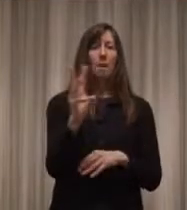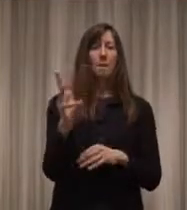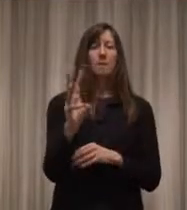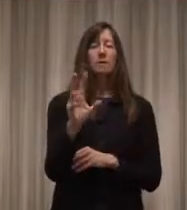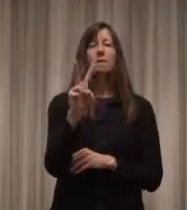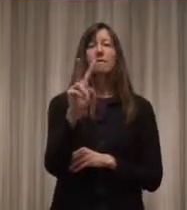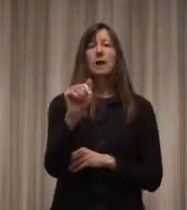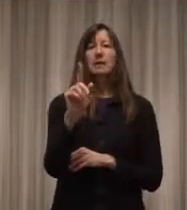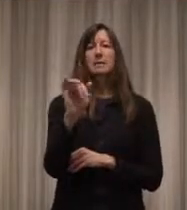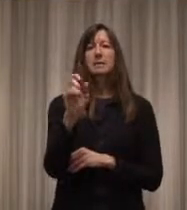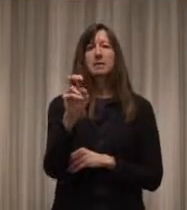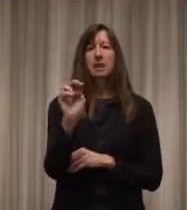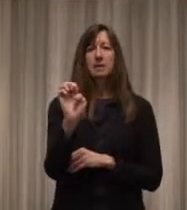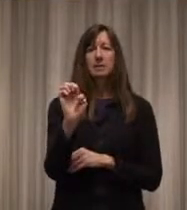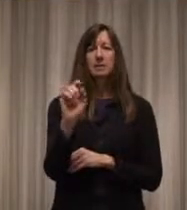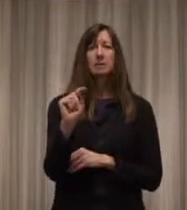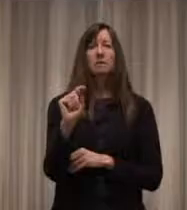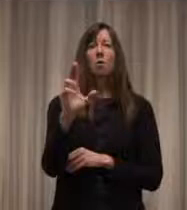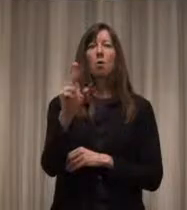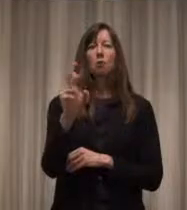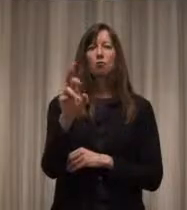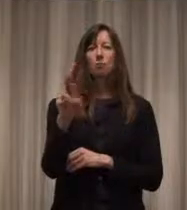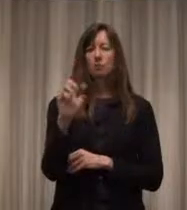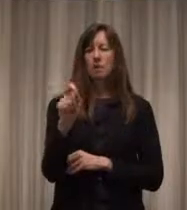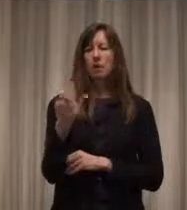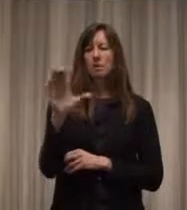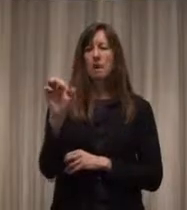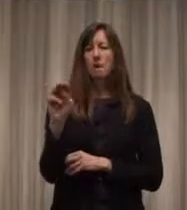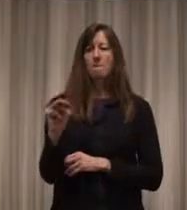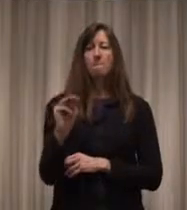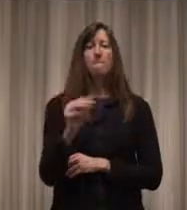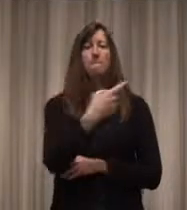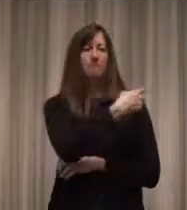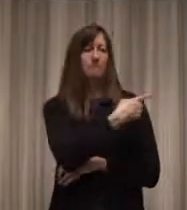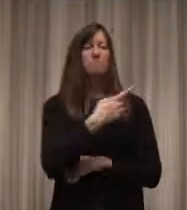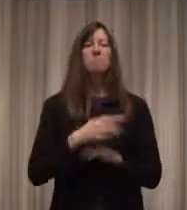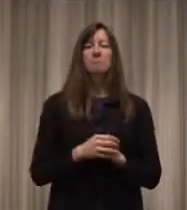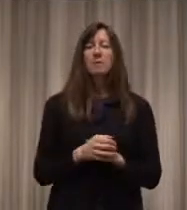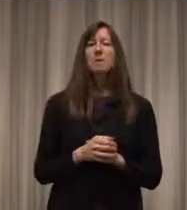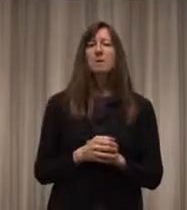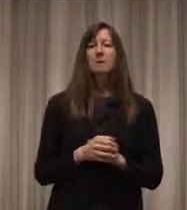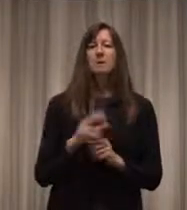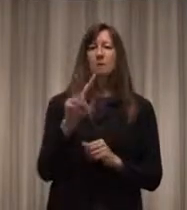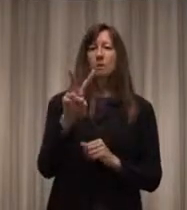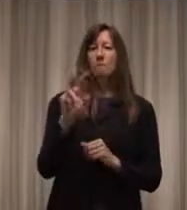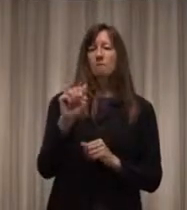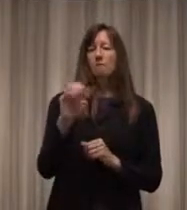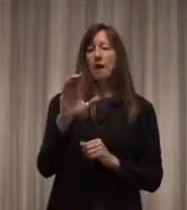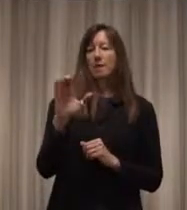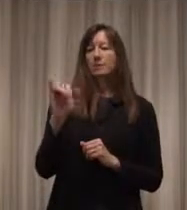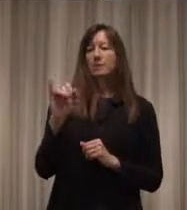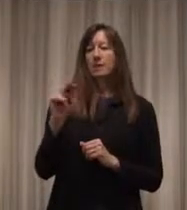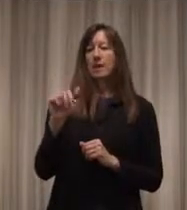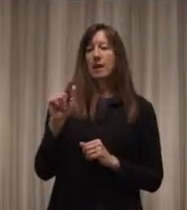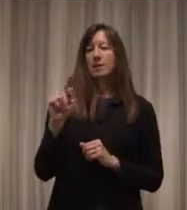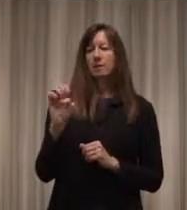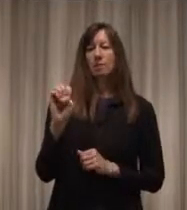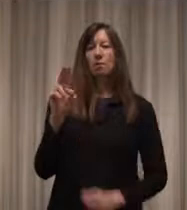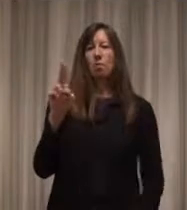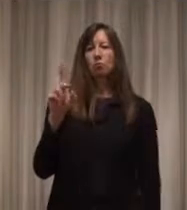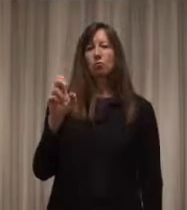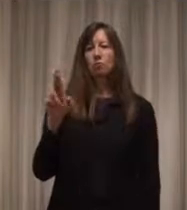portal. Just final note on that, we know especially those 65 plus and our